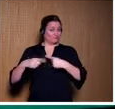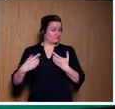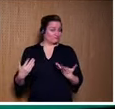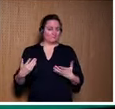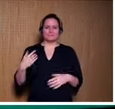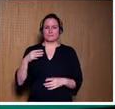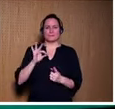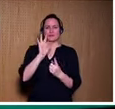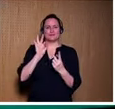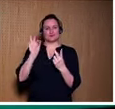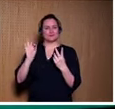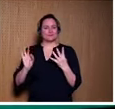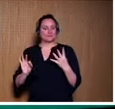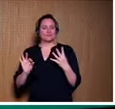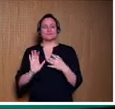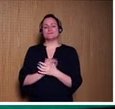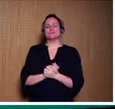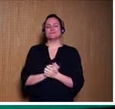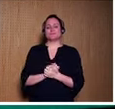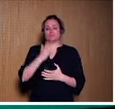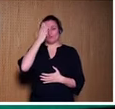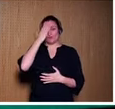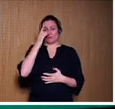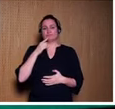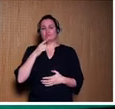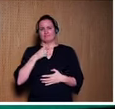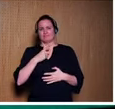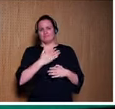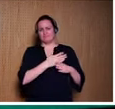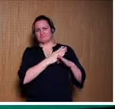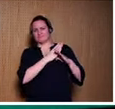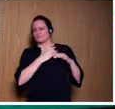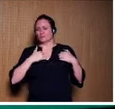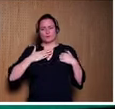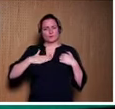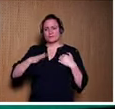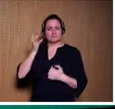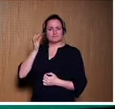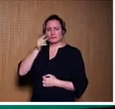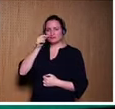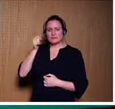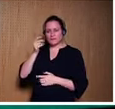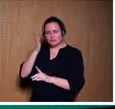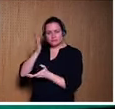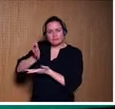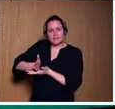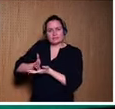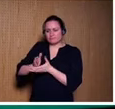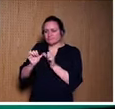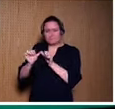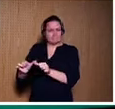distinguished speakers. We know anti-right movements are challenging gender equality, human rights. They are challenging everything and